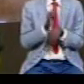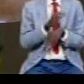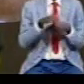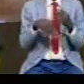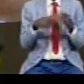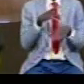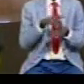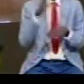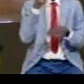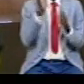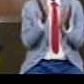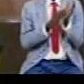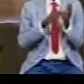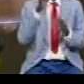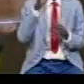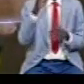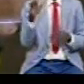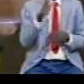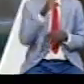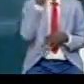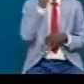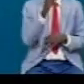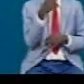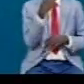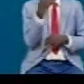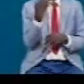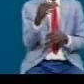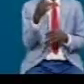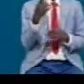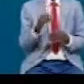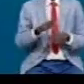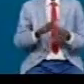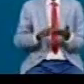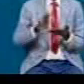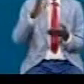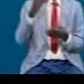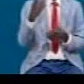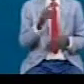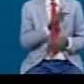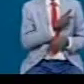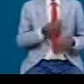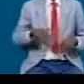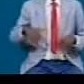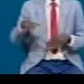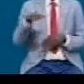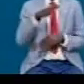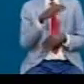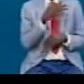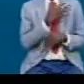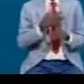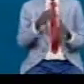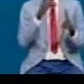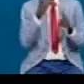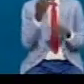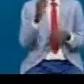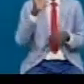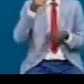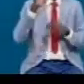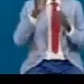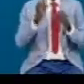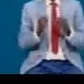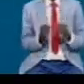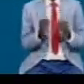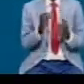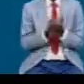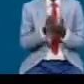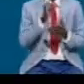thee. They shall speak of the glory of the kingdom and talk of thy power. That's